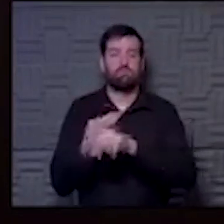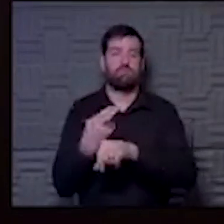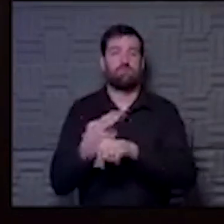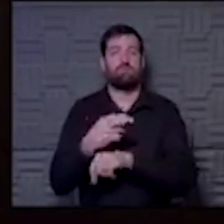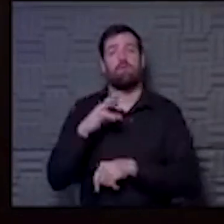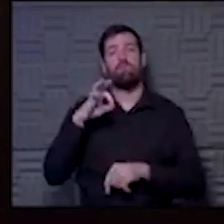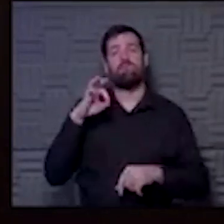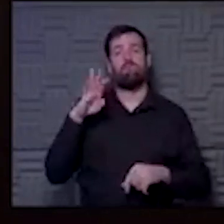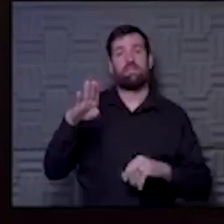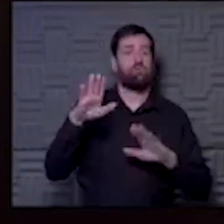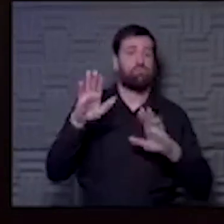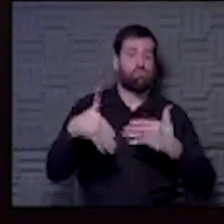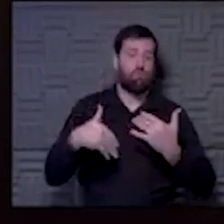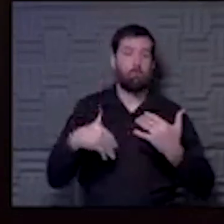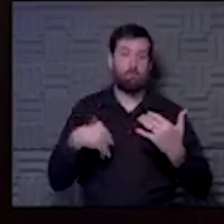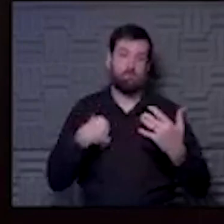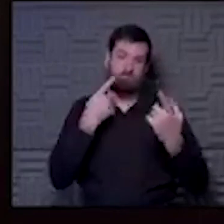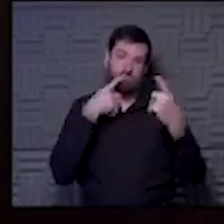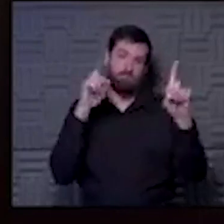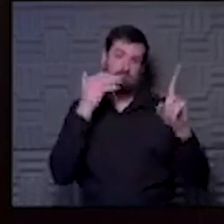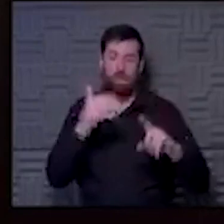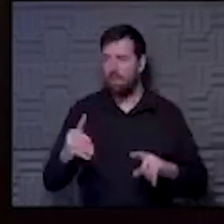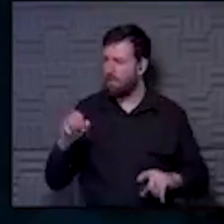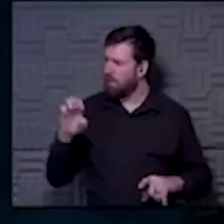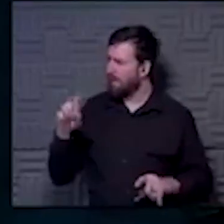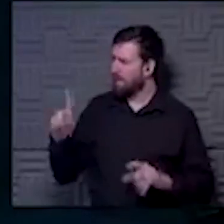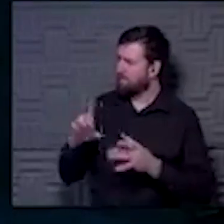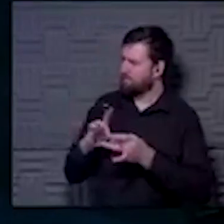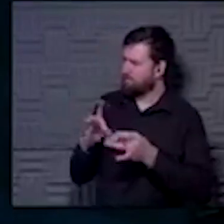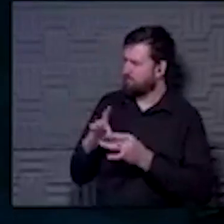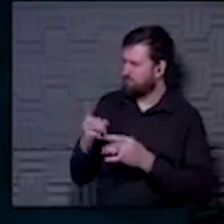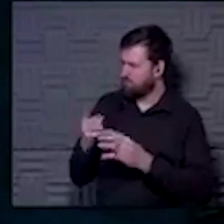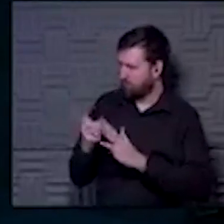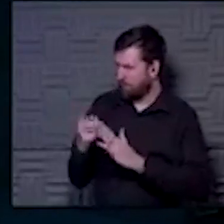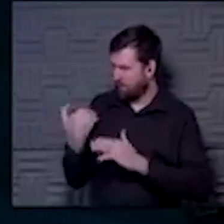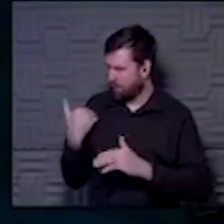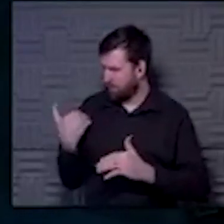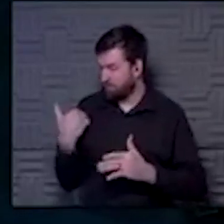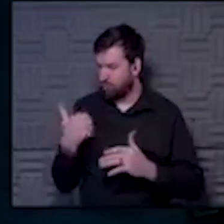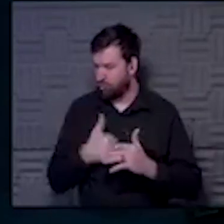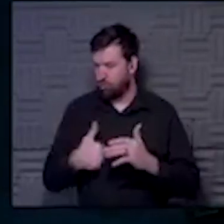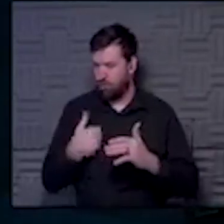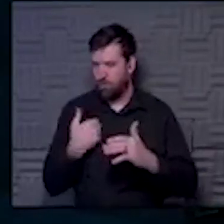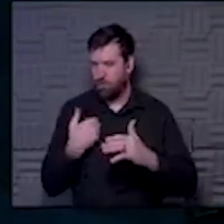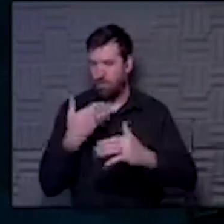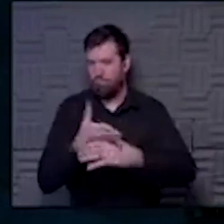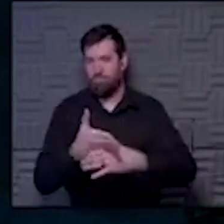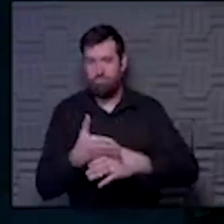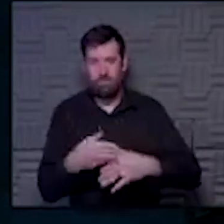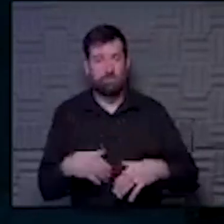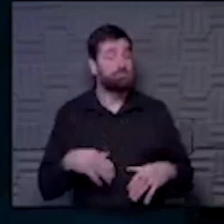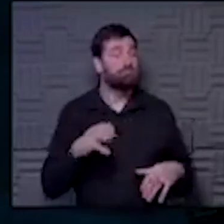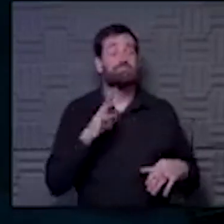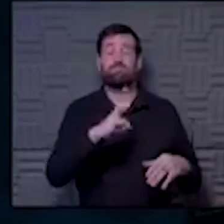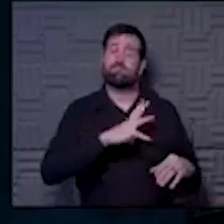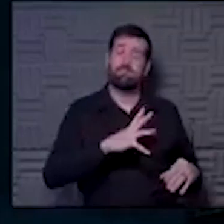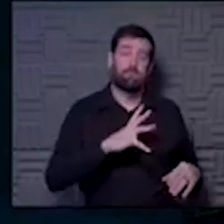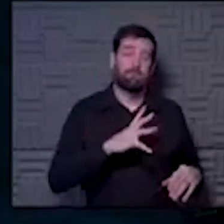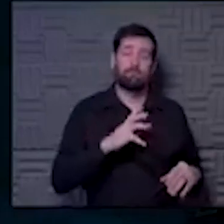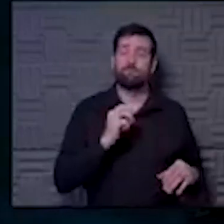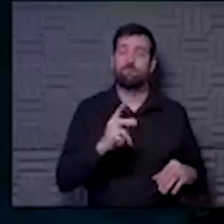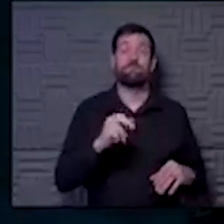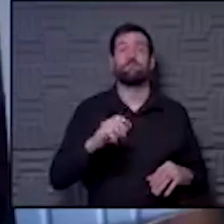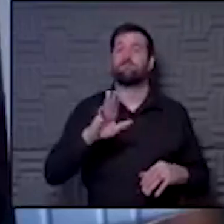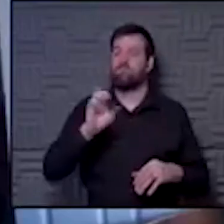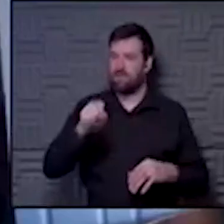they're working pretty well. You started to say something a moment ago. I apologize. I think I cut you off. No, it's okay. Yes, they're